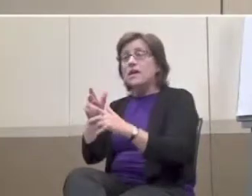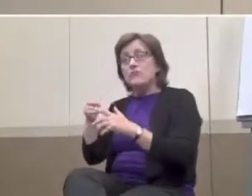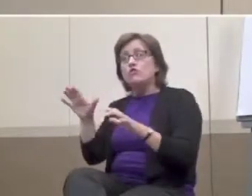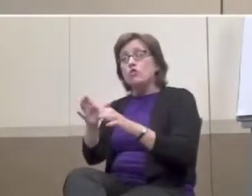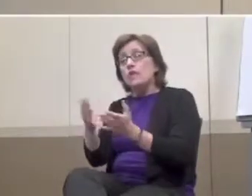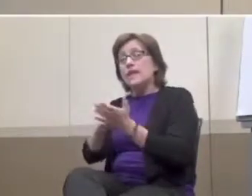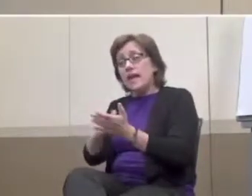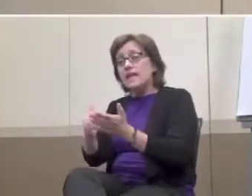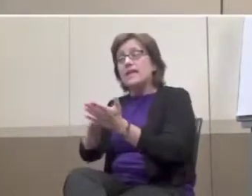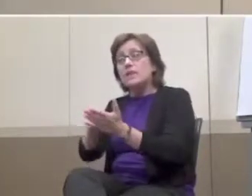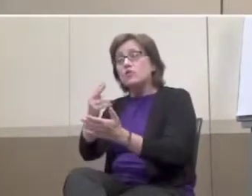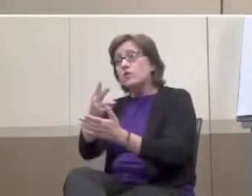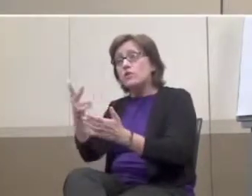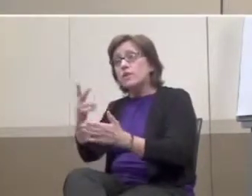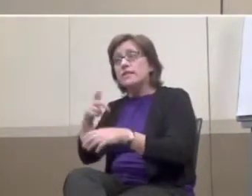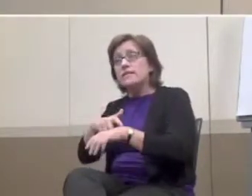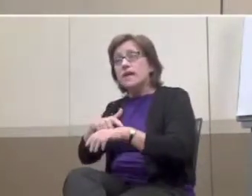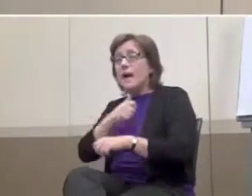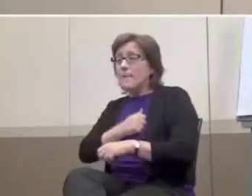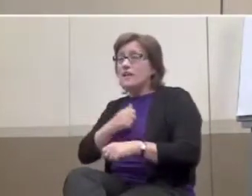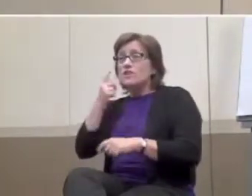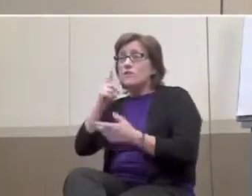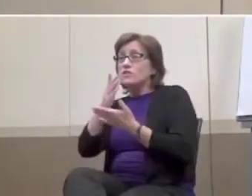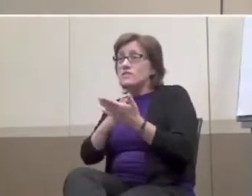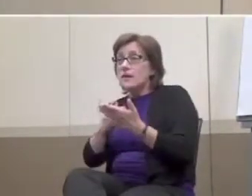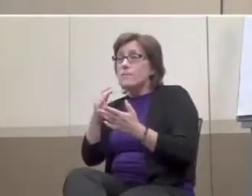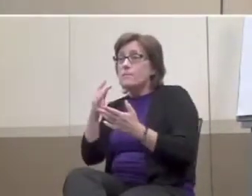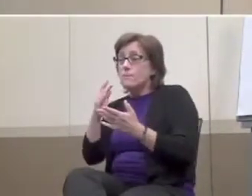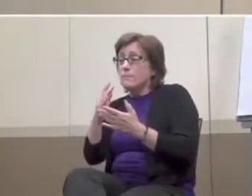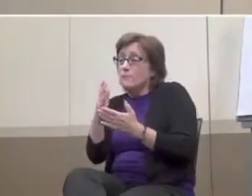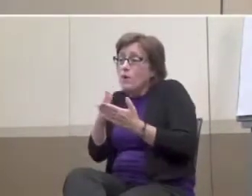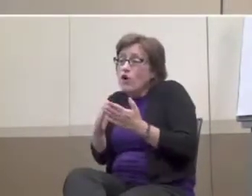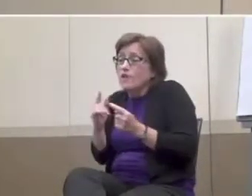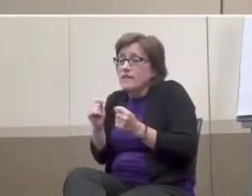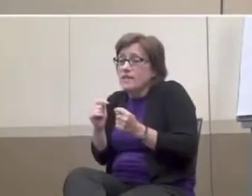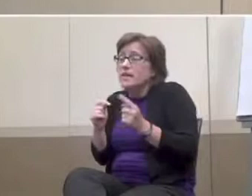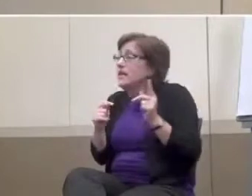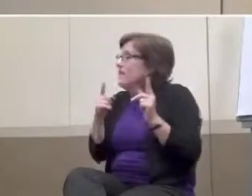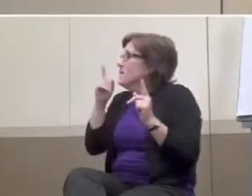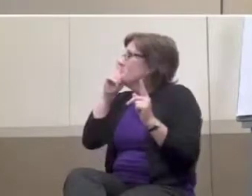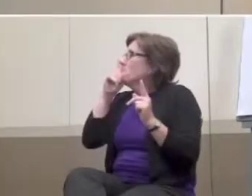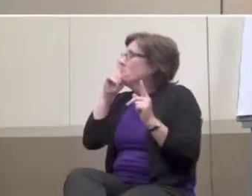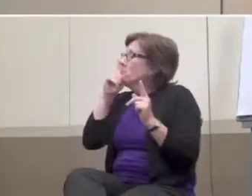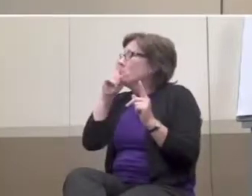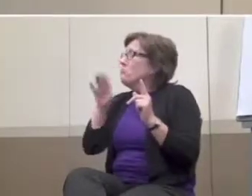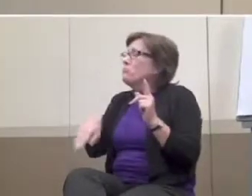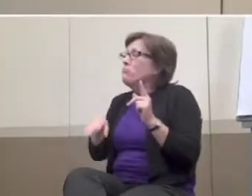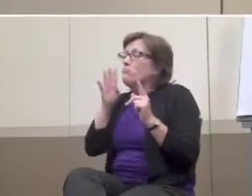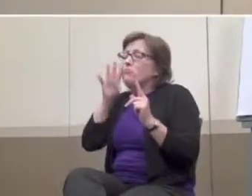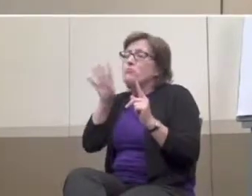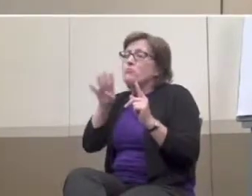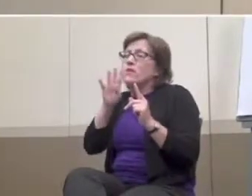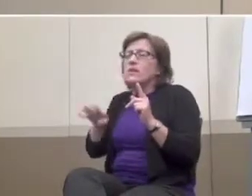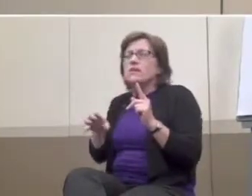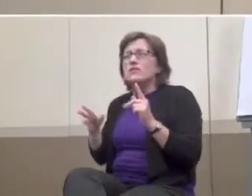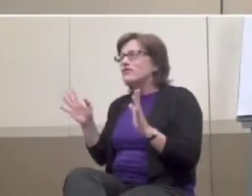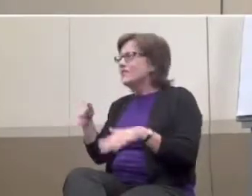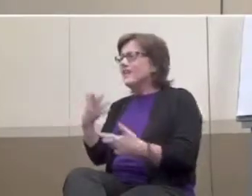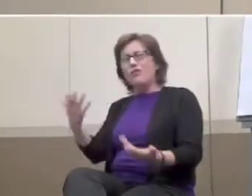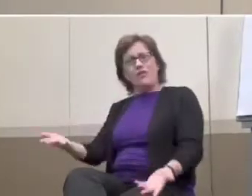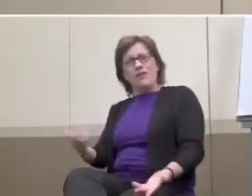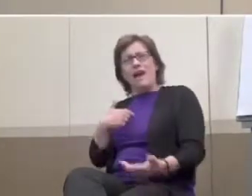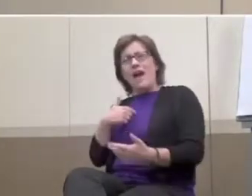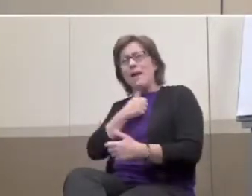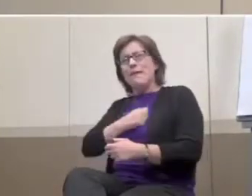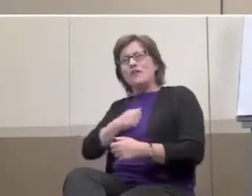and the other person doesn't say anything, I think you have a right at that point or an opportunity at that point to say, look, I've apologized for